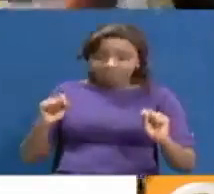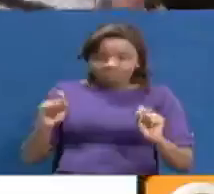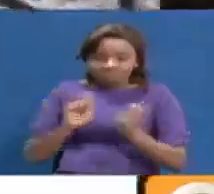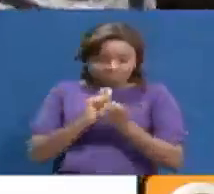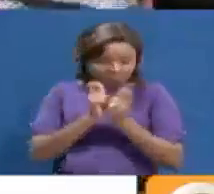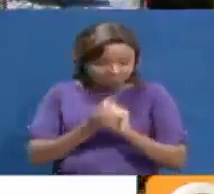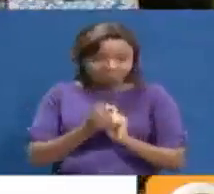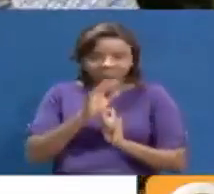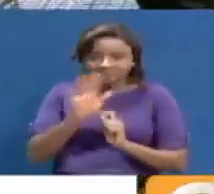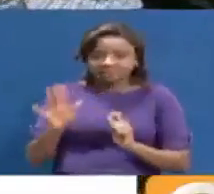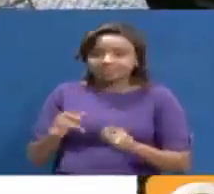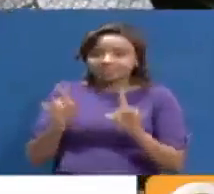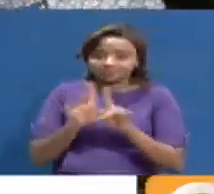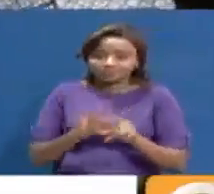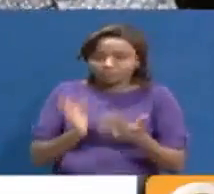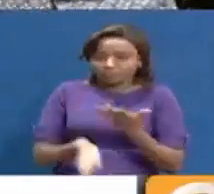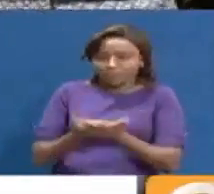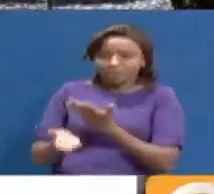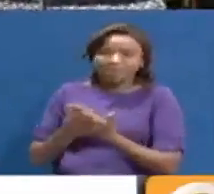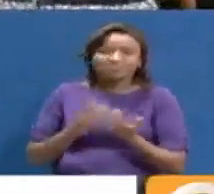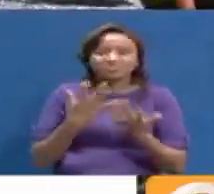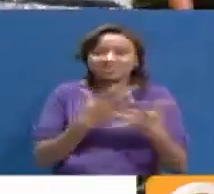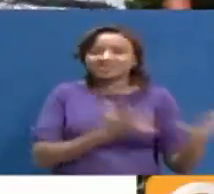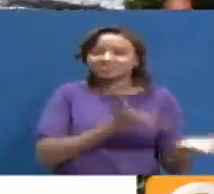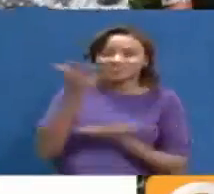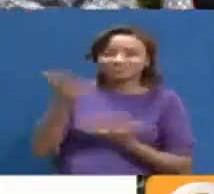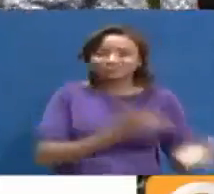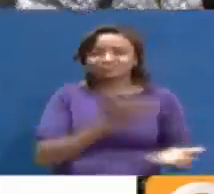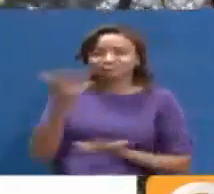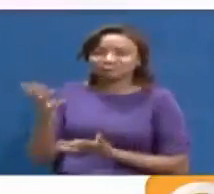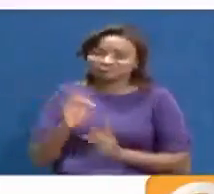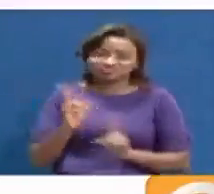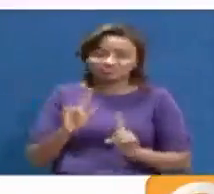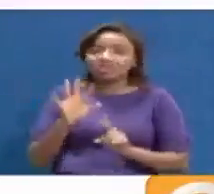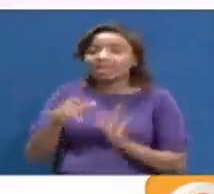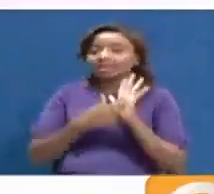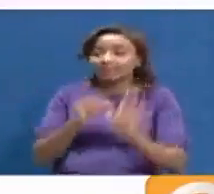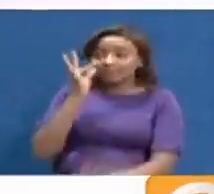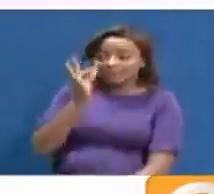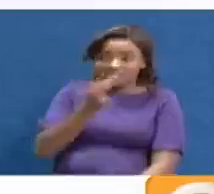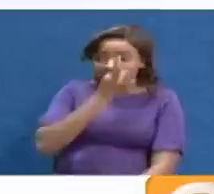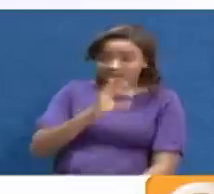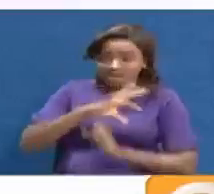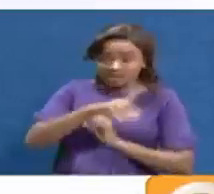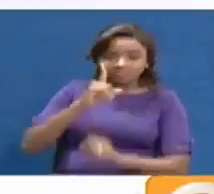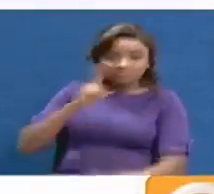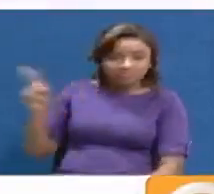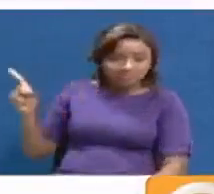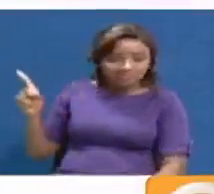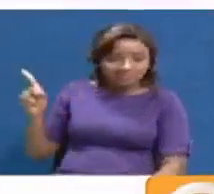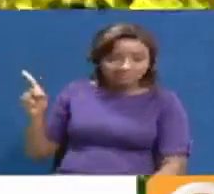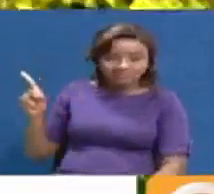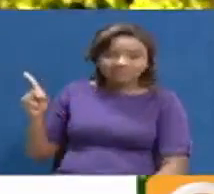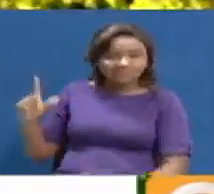border operators and spare coffee farmers the challenge of transportation in a big way. In Nyeri County, the coffee machine is already